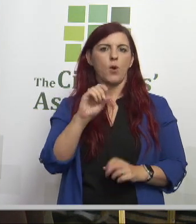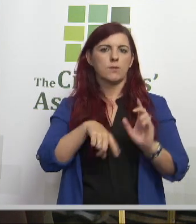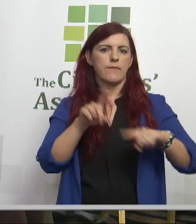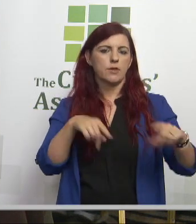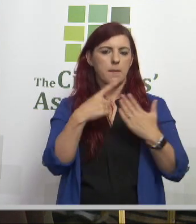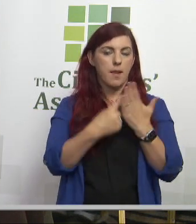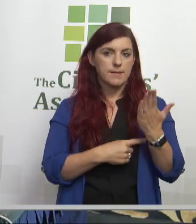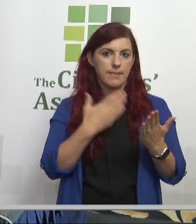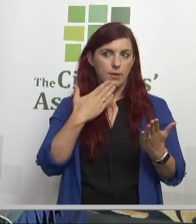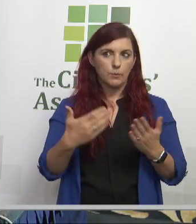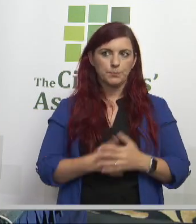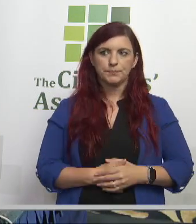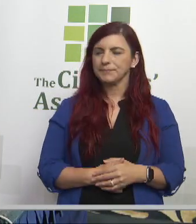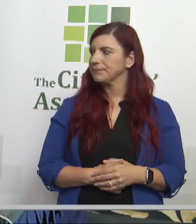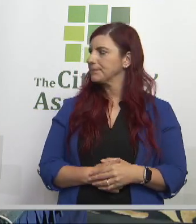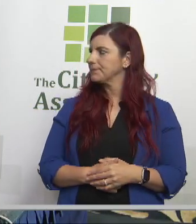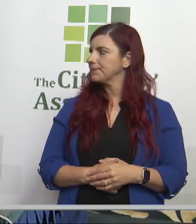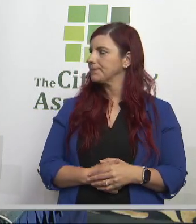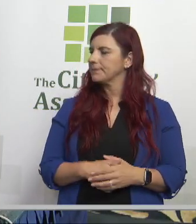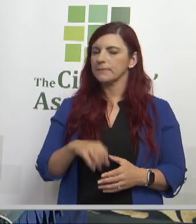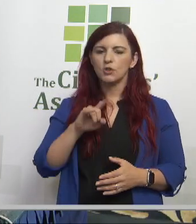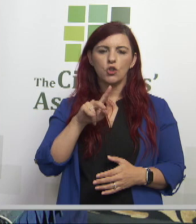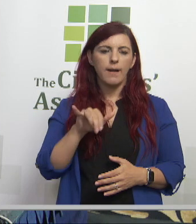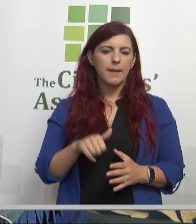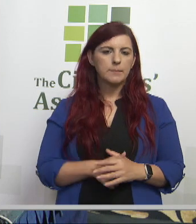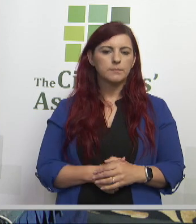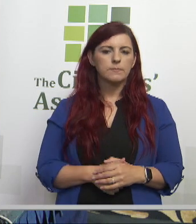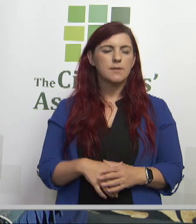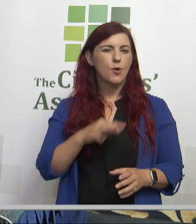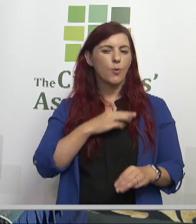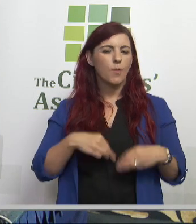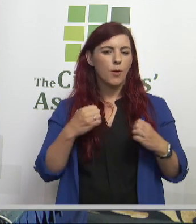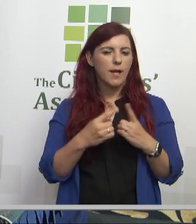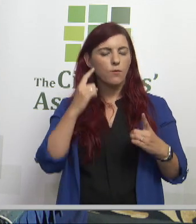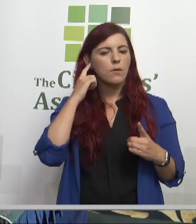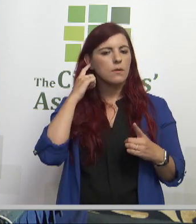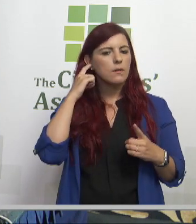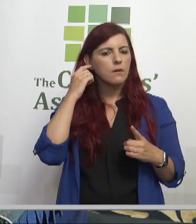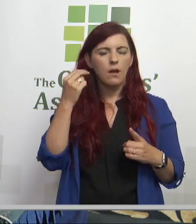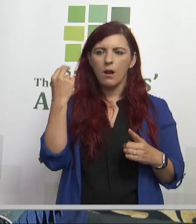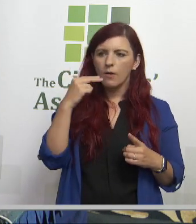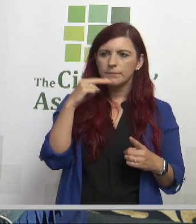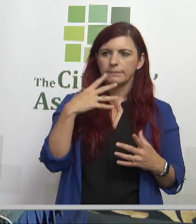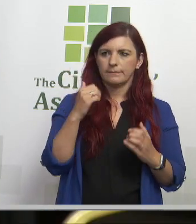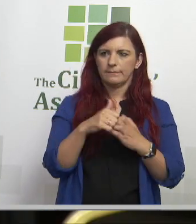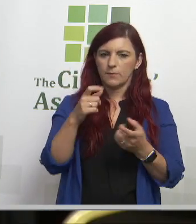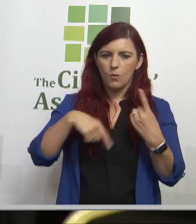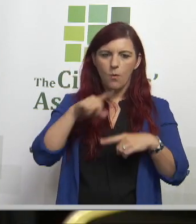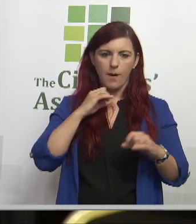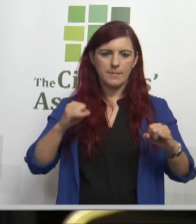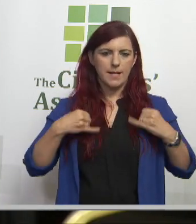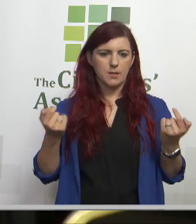policies. Thank you, Shirley. Thank you. Good morning, everybody. It's my pleasure. I'm absolutely delighted to be